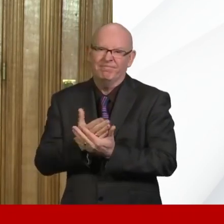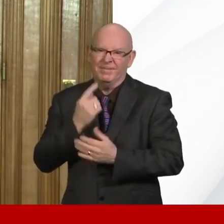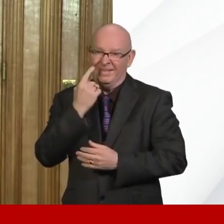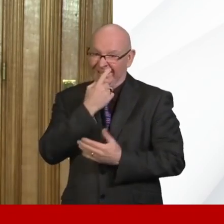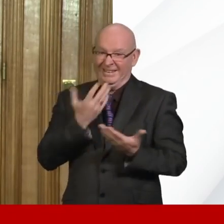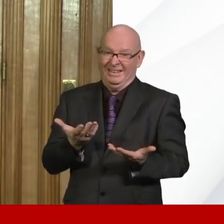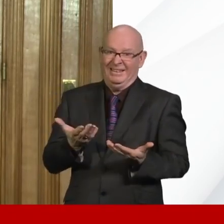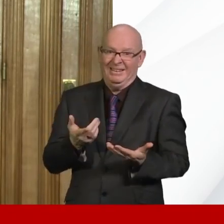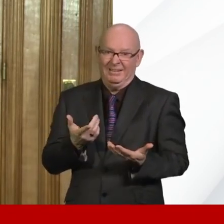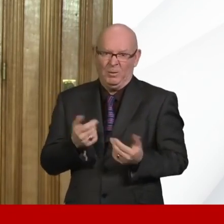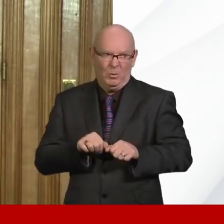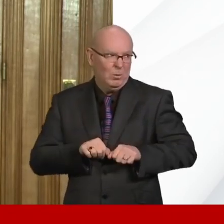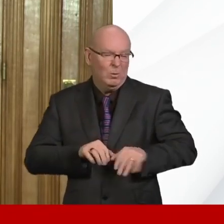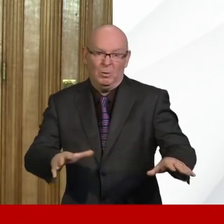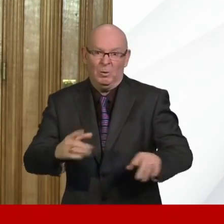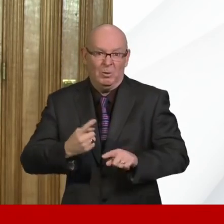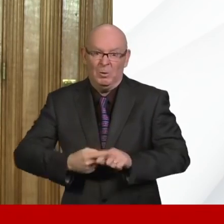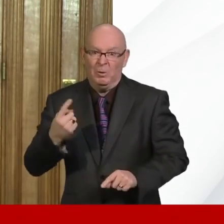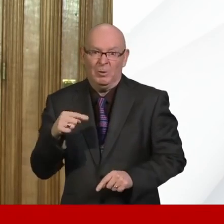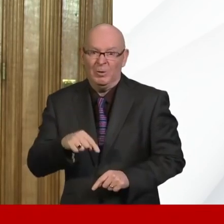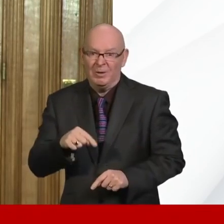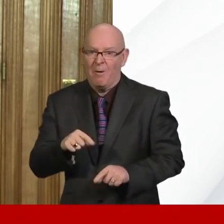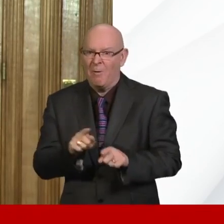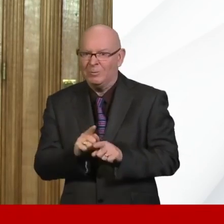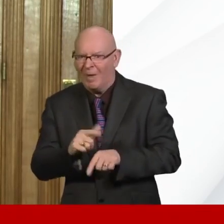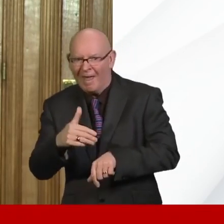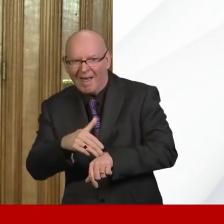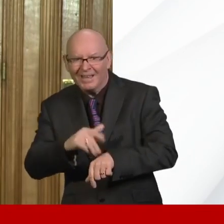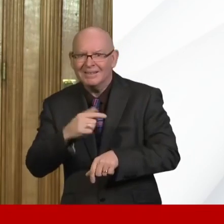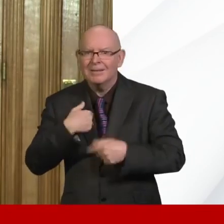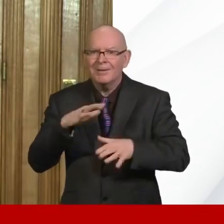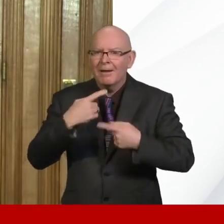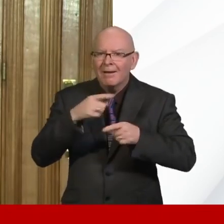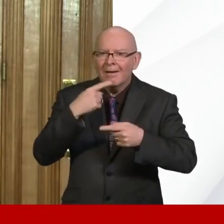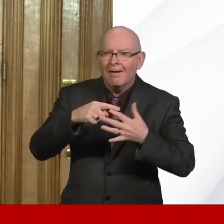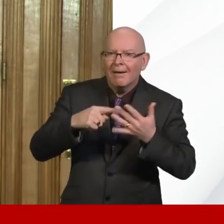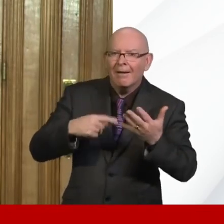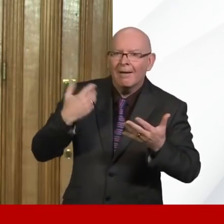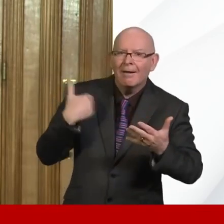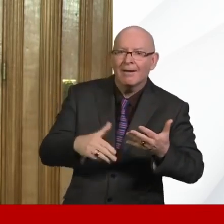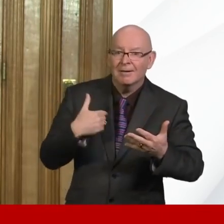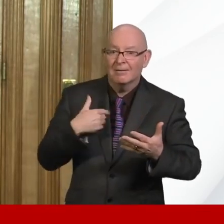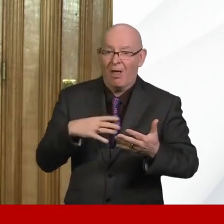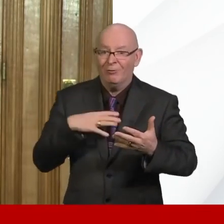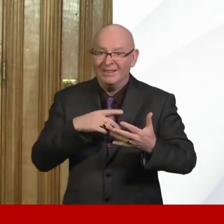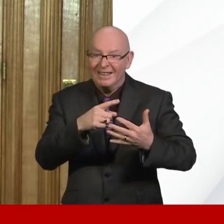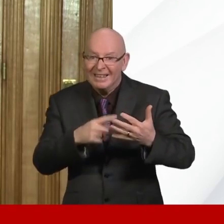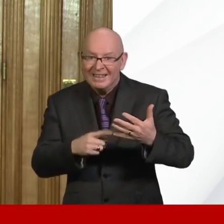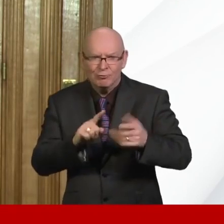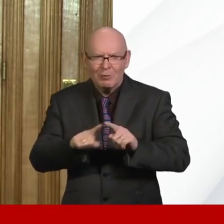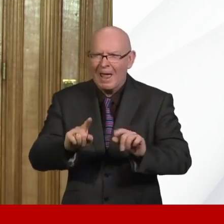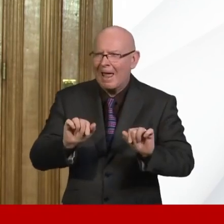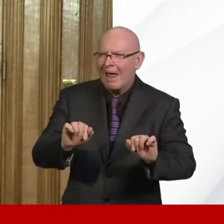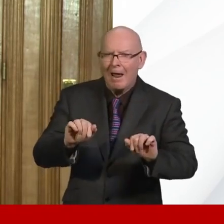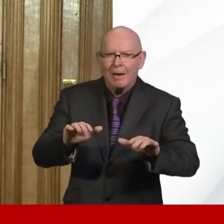to repeat that everyone must follow the advice to protect themselves and